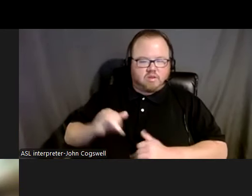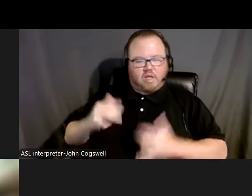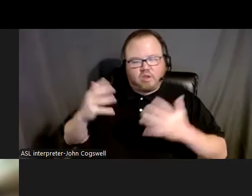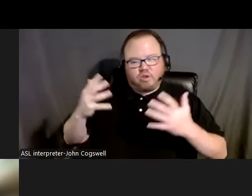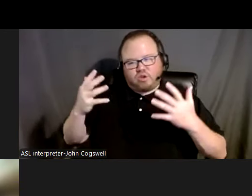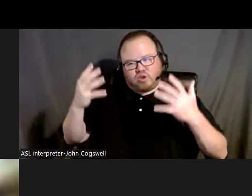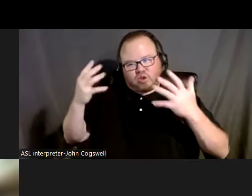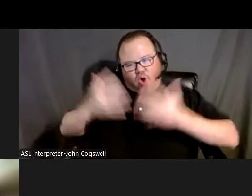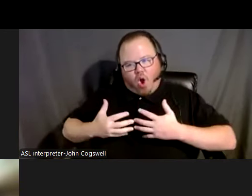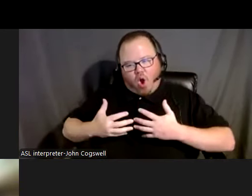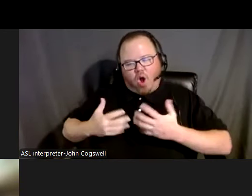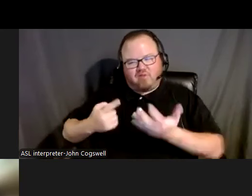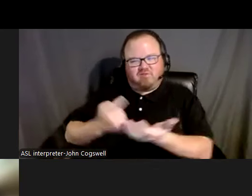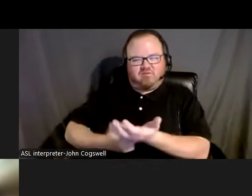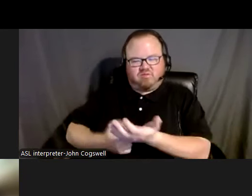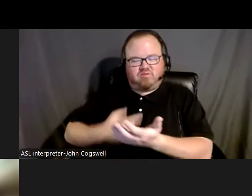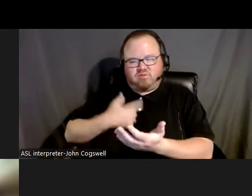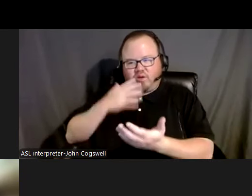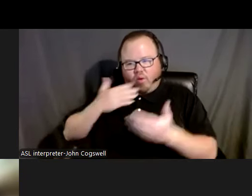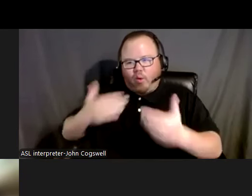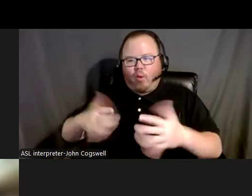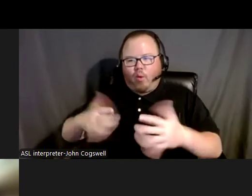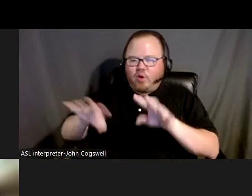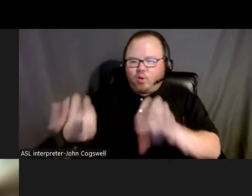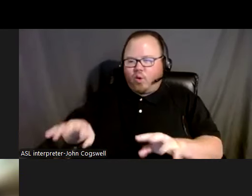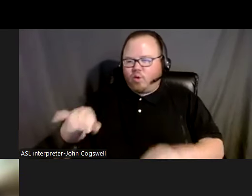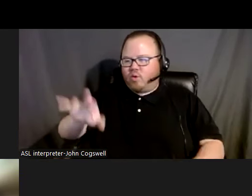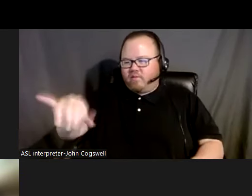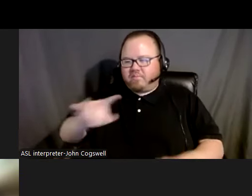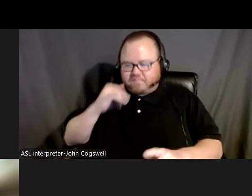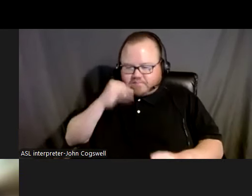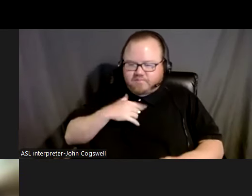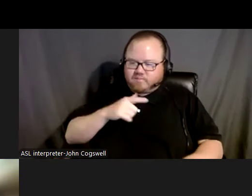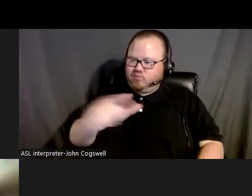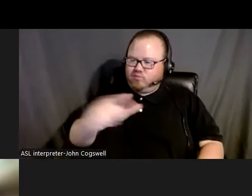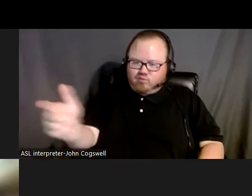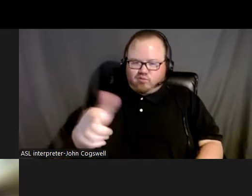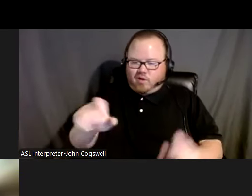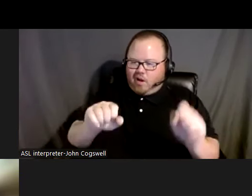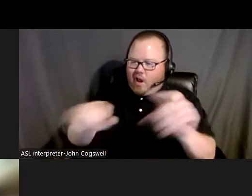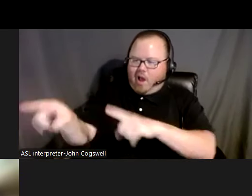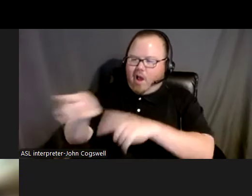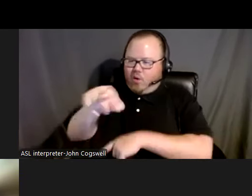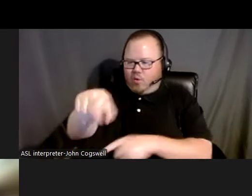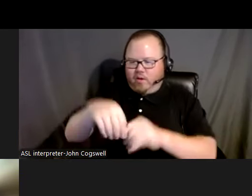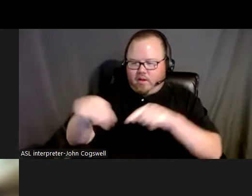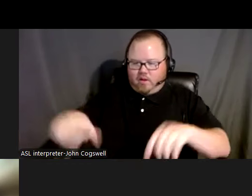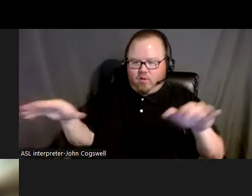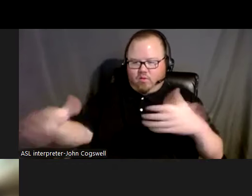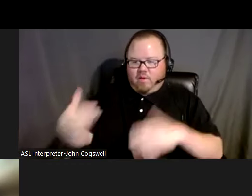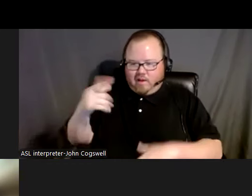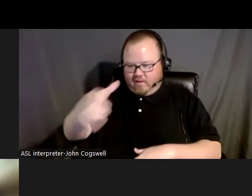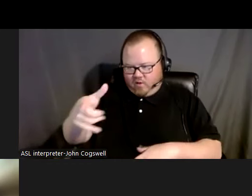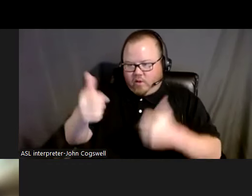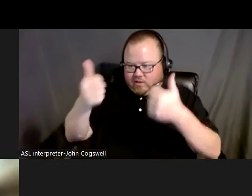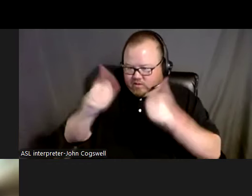not going to go and like do a survey about this. But if we were to go around this room and say, if you were going to attempt